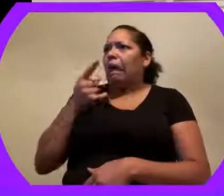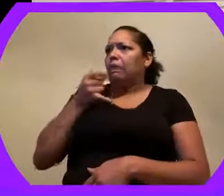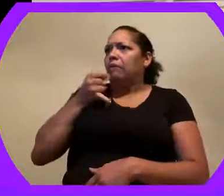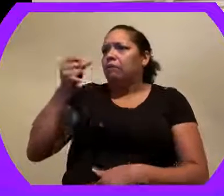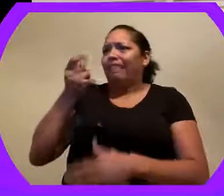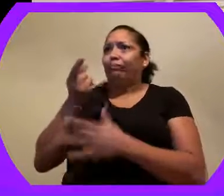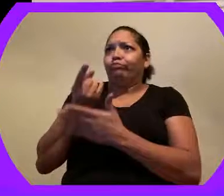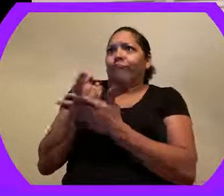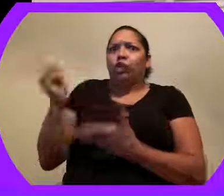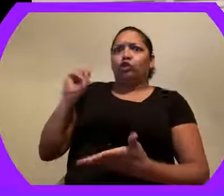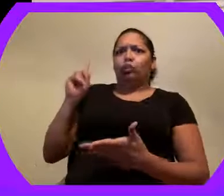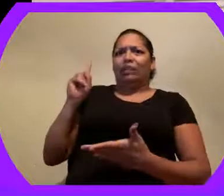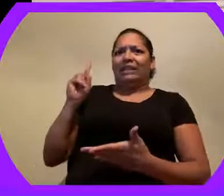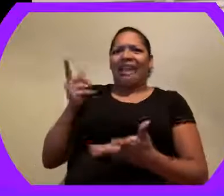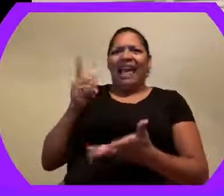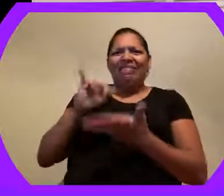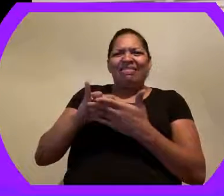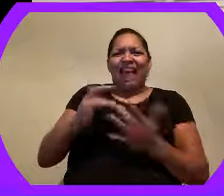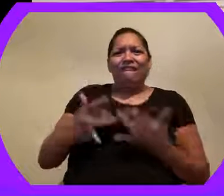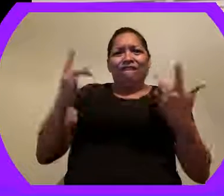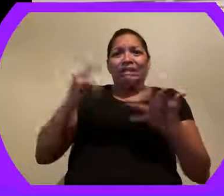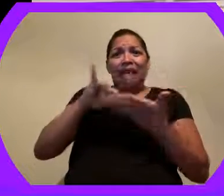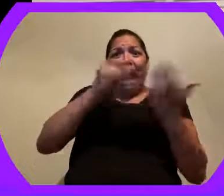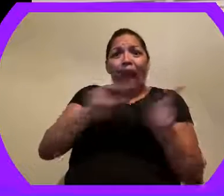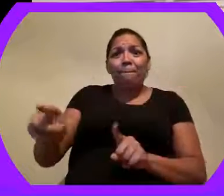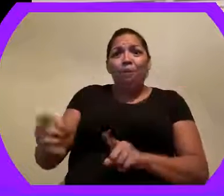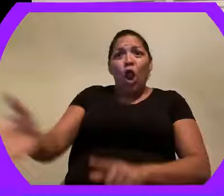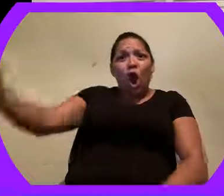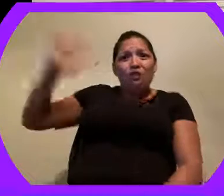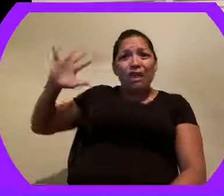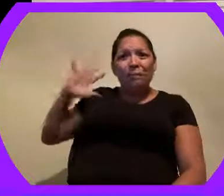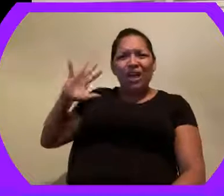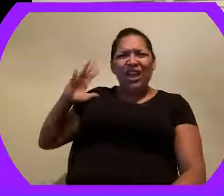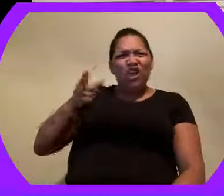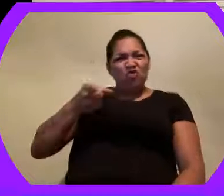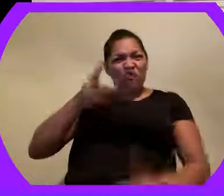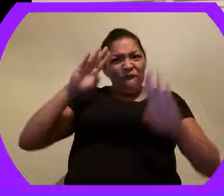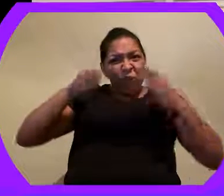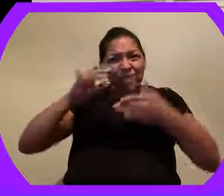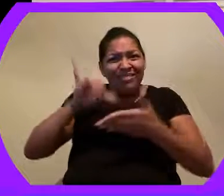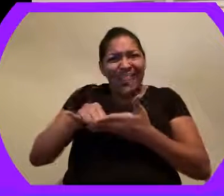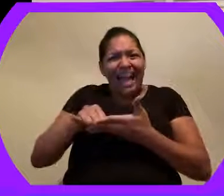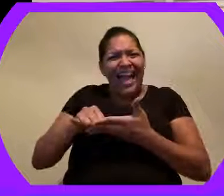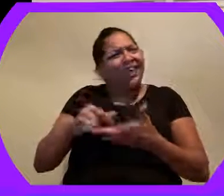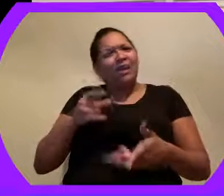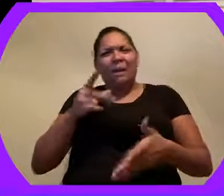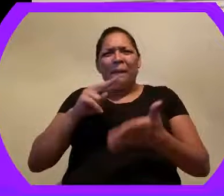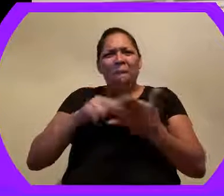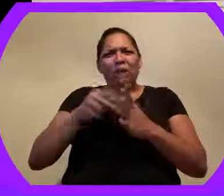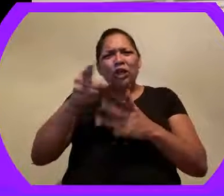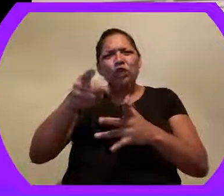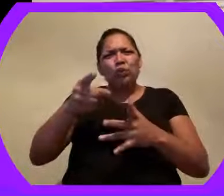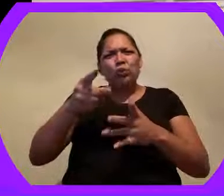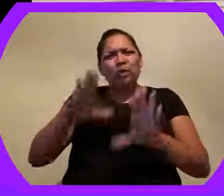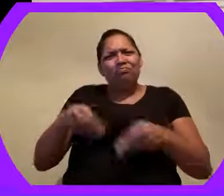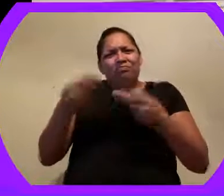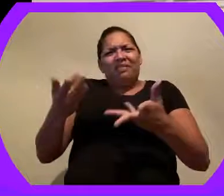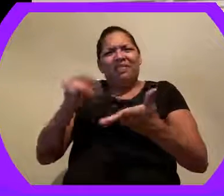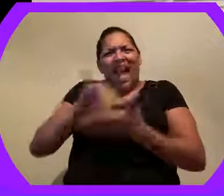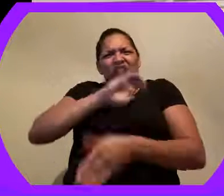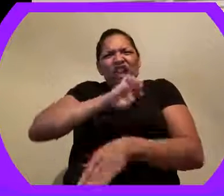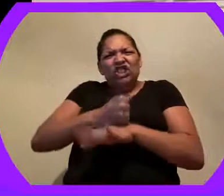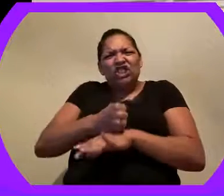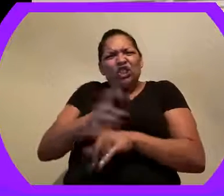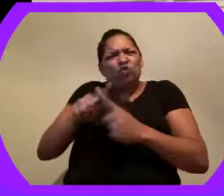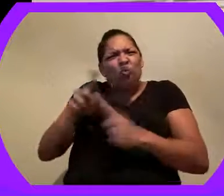something they said last week or something that, some event that happened years ago, traumatic as it may be. If you're sitting there focused on that, you are